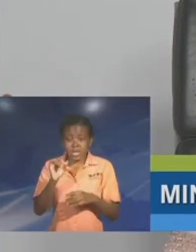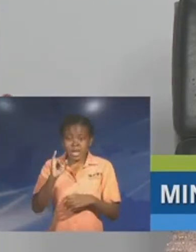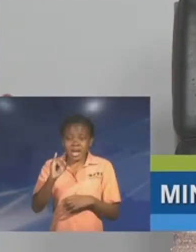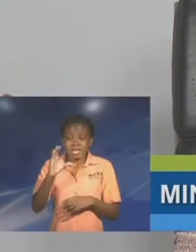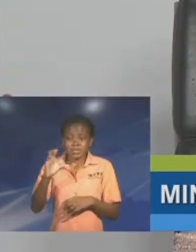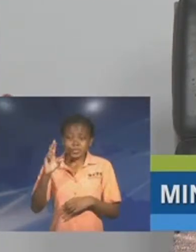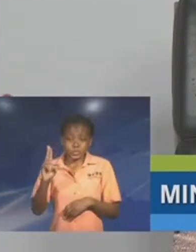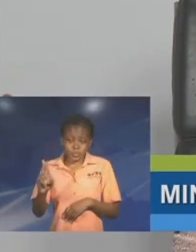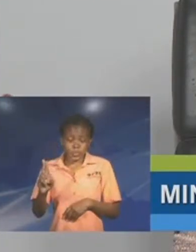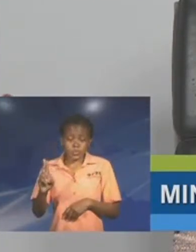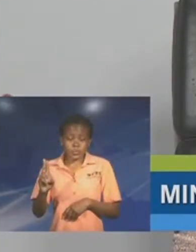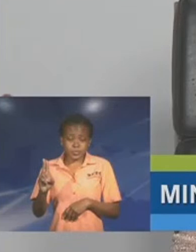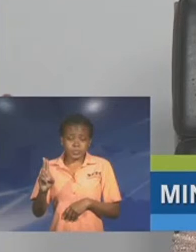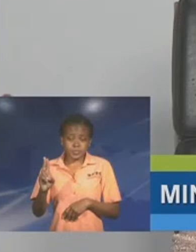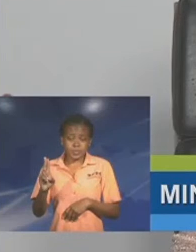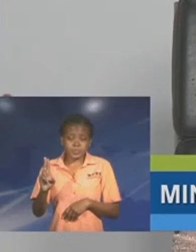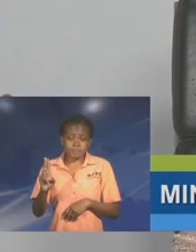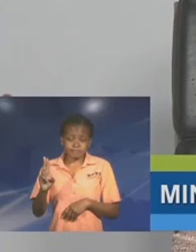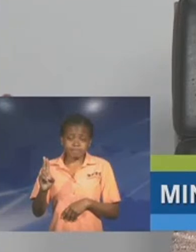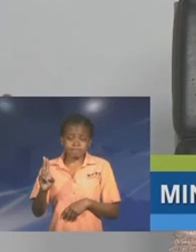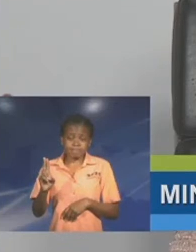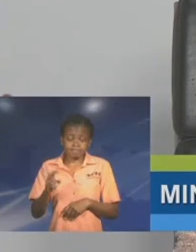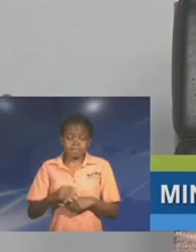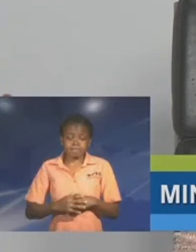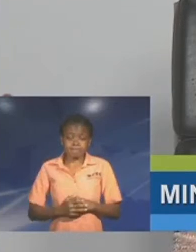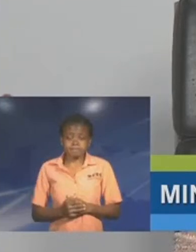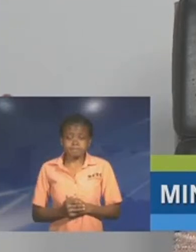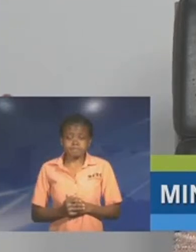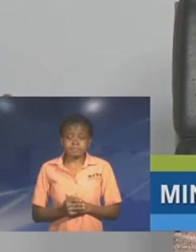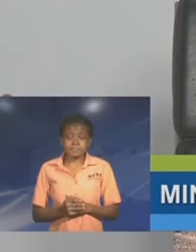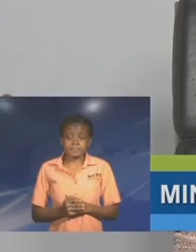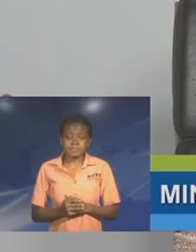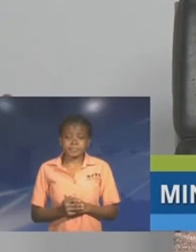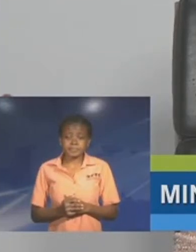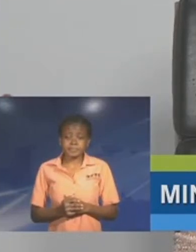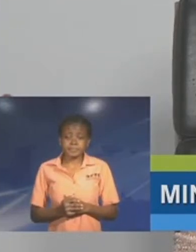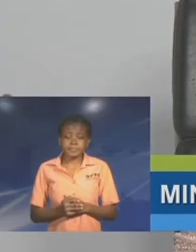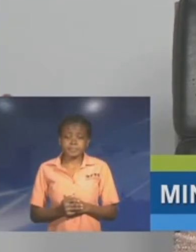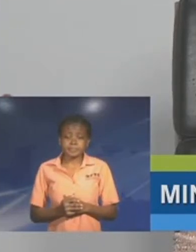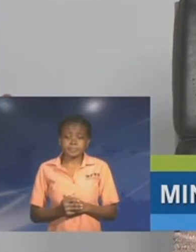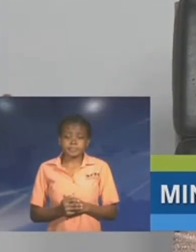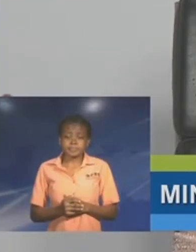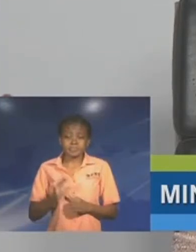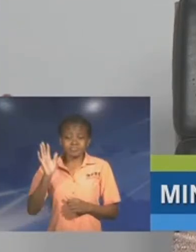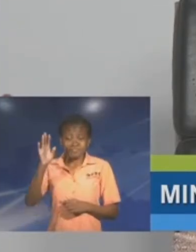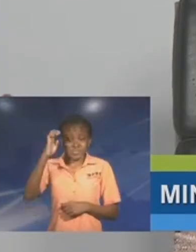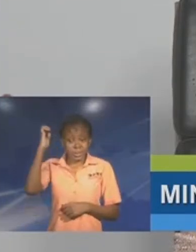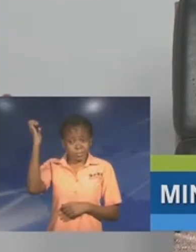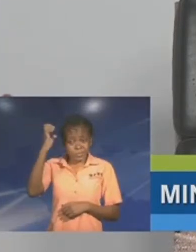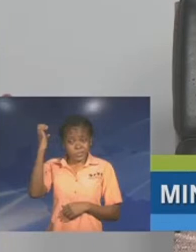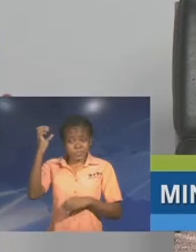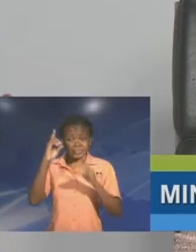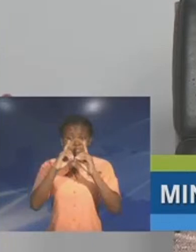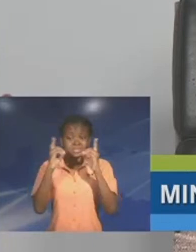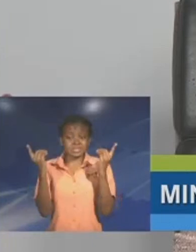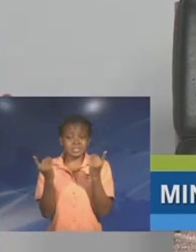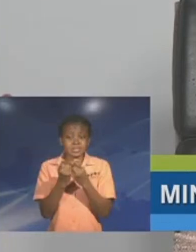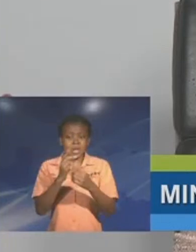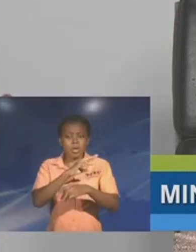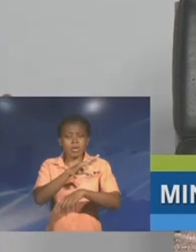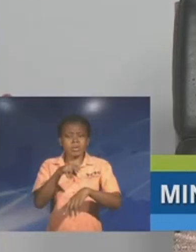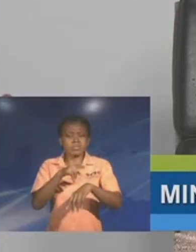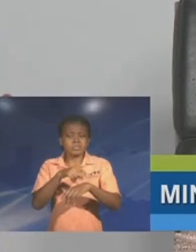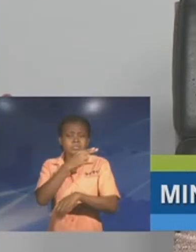of the parallel healthcare system hospitals. At the accident and emergency departments in the traditional healthcare system, there